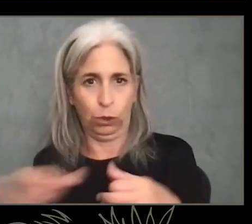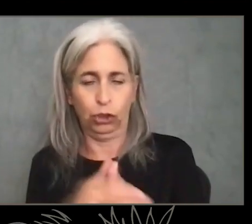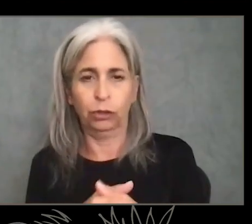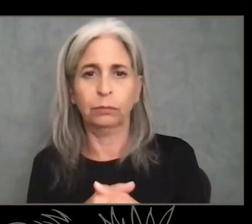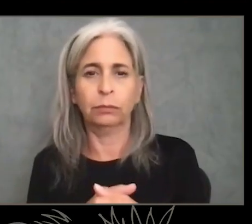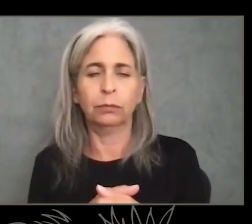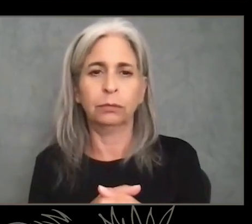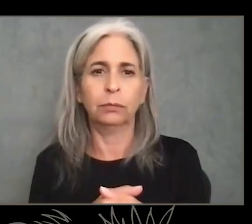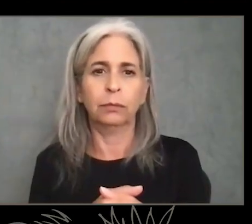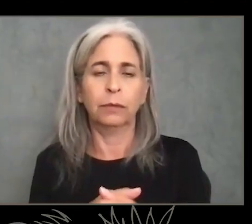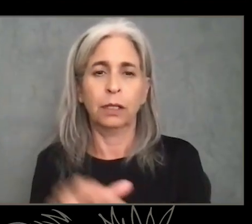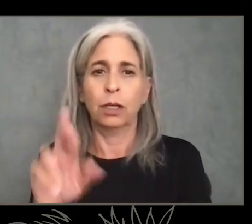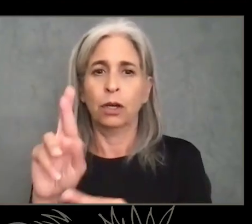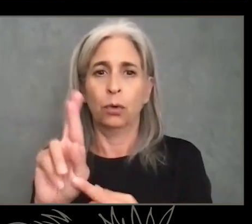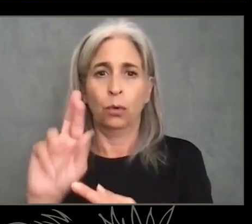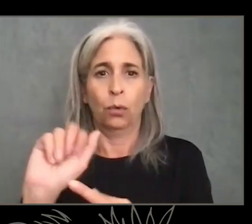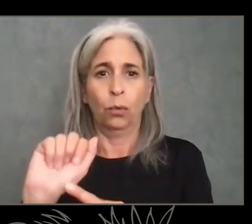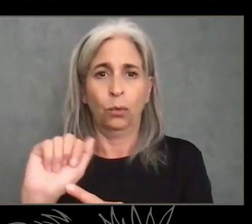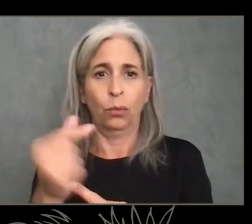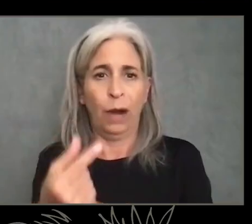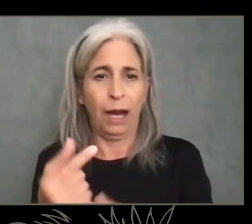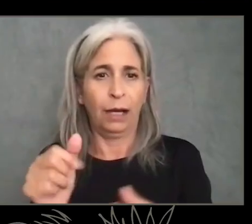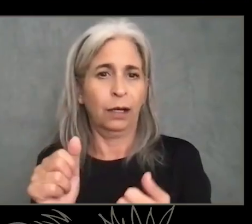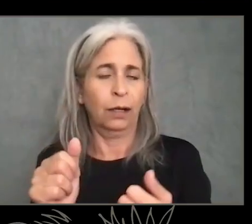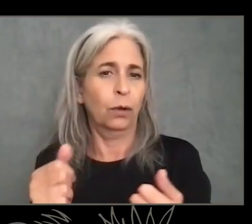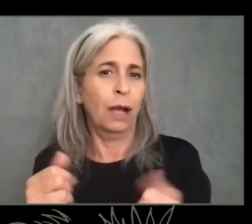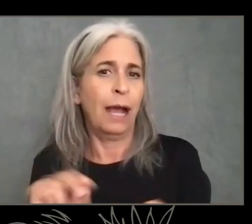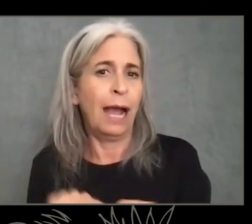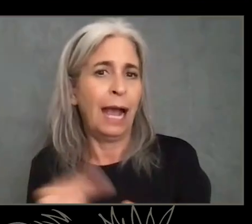that's basically RAG and what you do with your data.